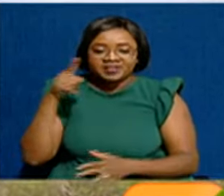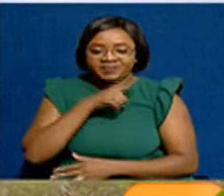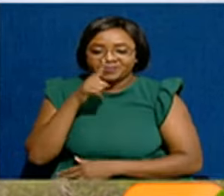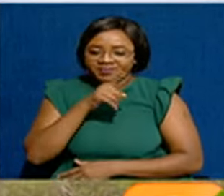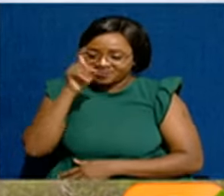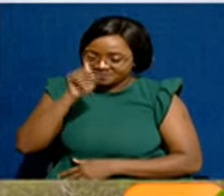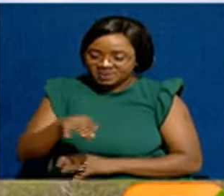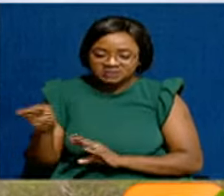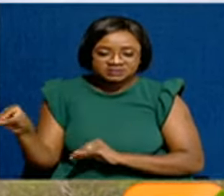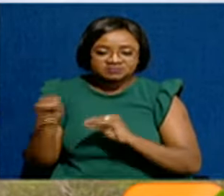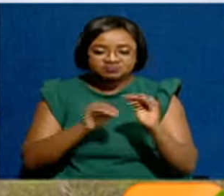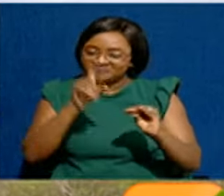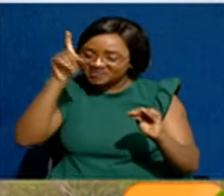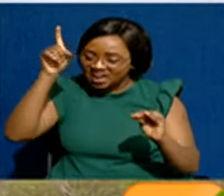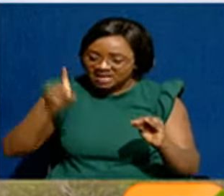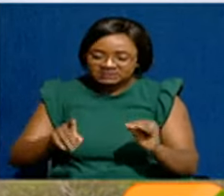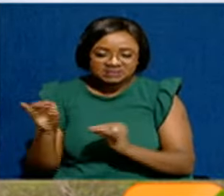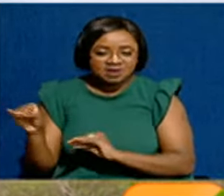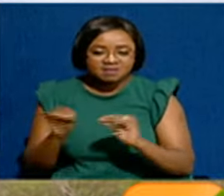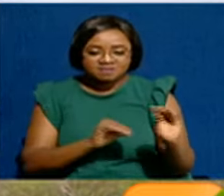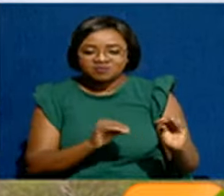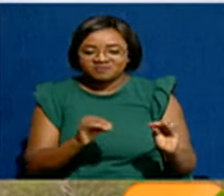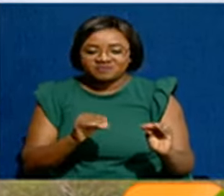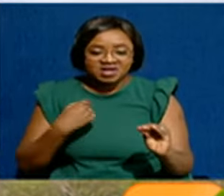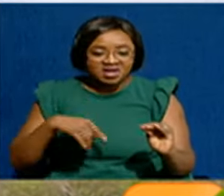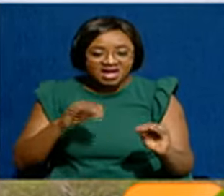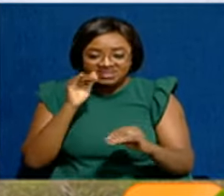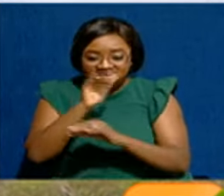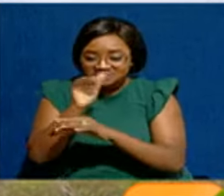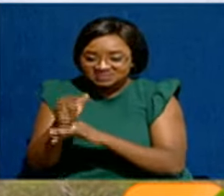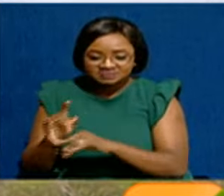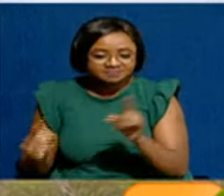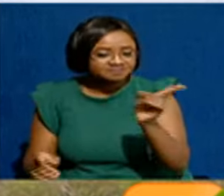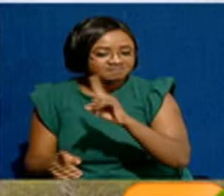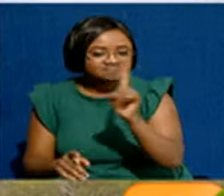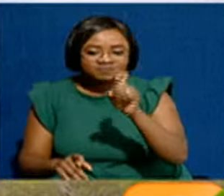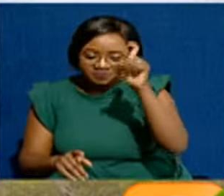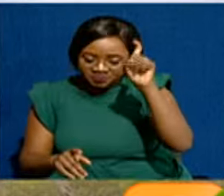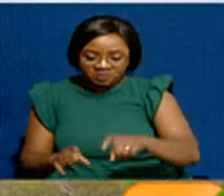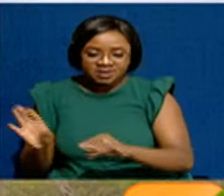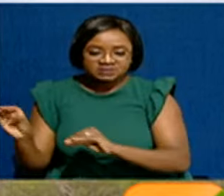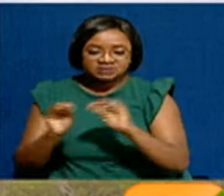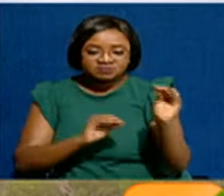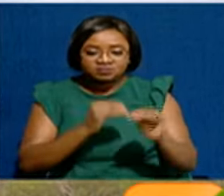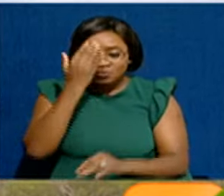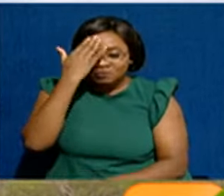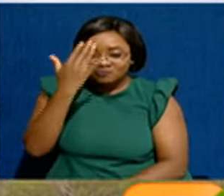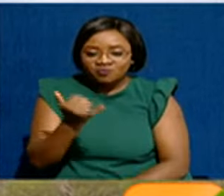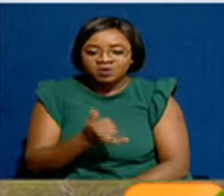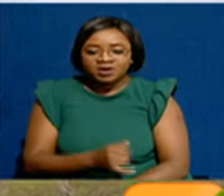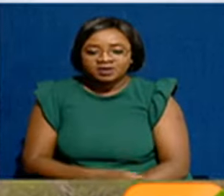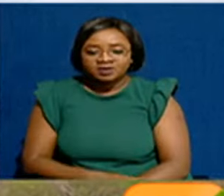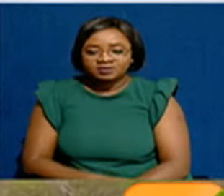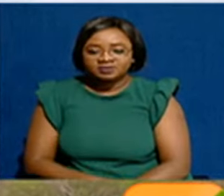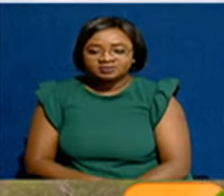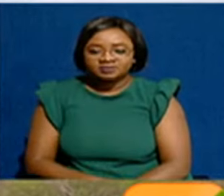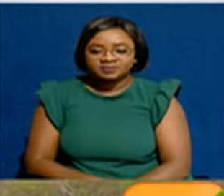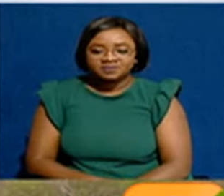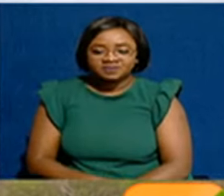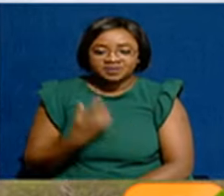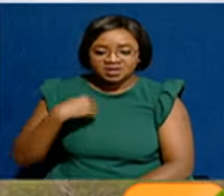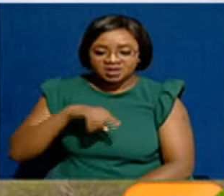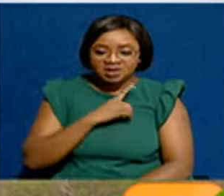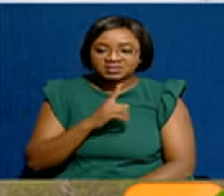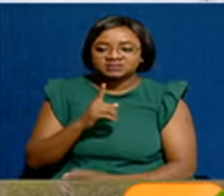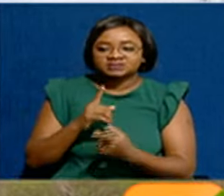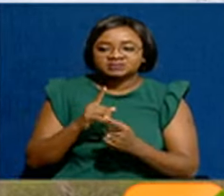move. Lazima watoke na si tafadhali. Kwa sababu ni kwa kwanza kabisa ni